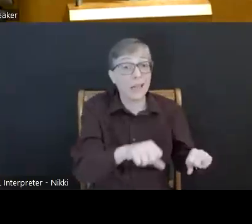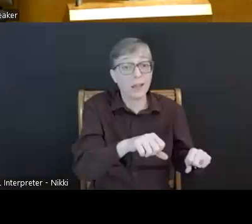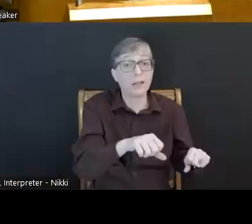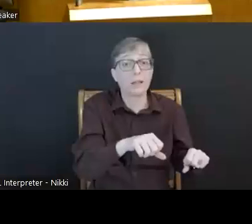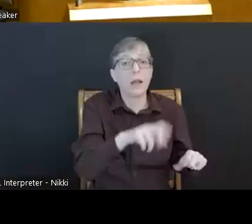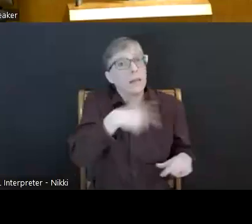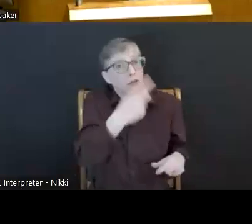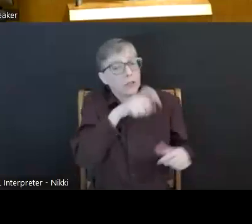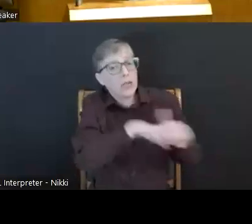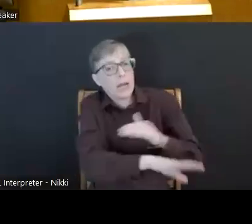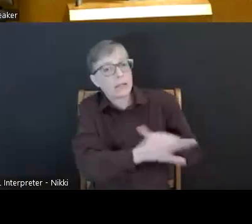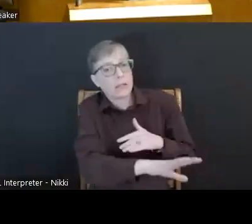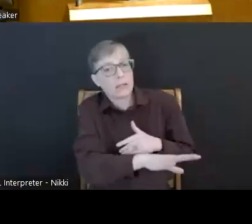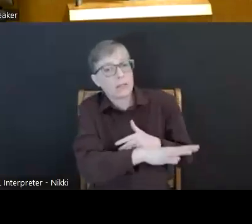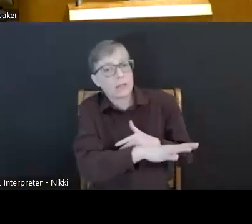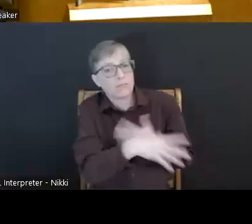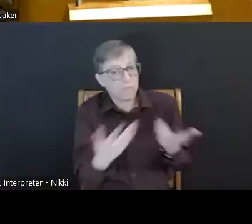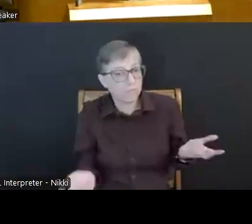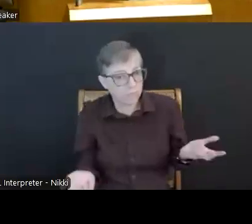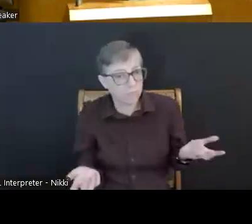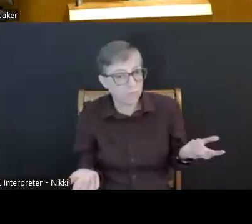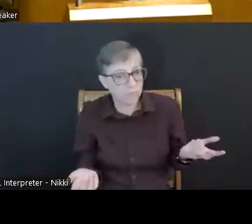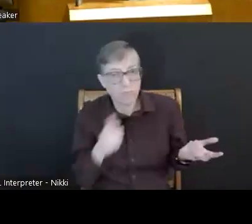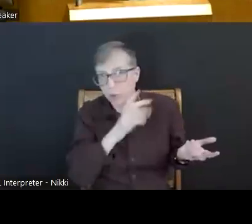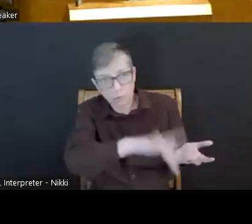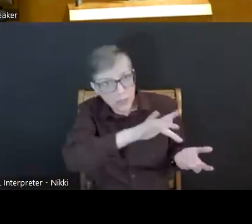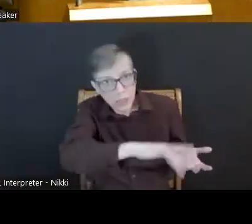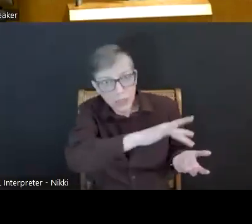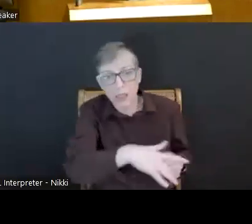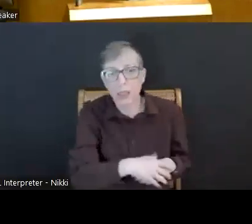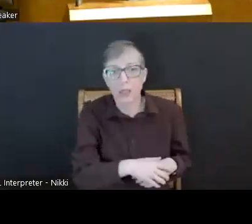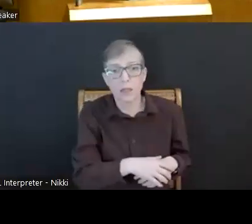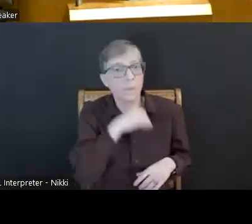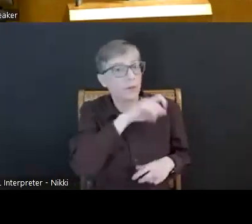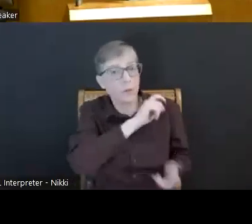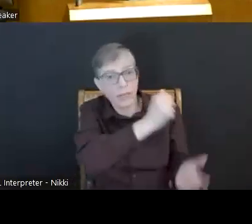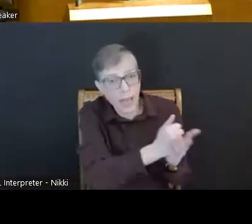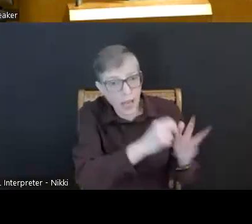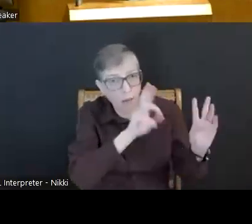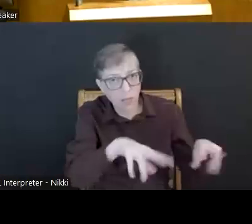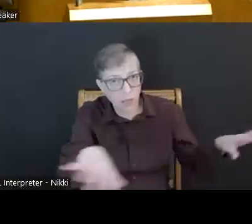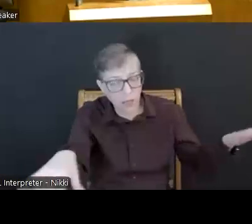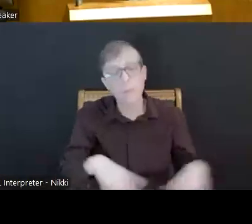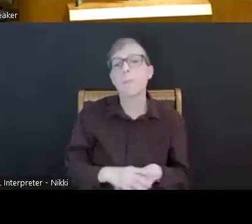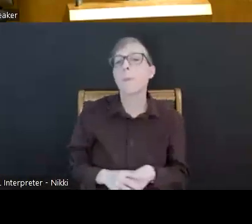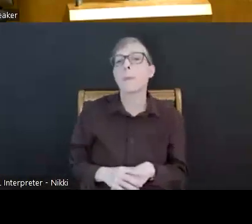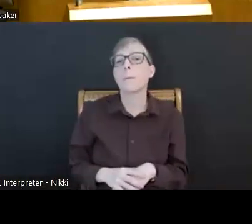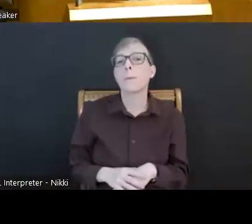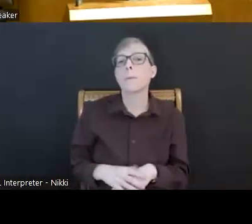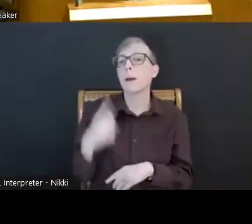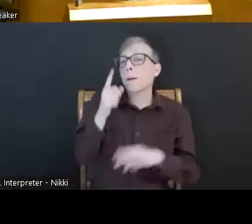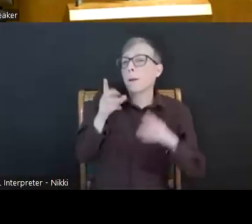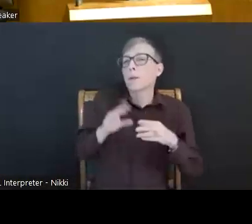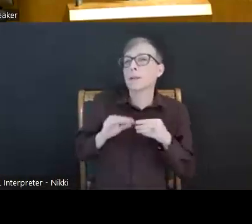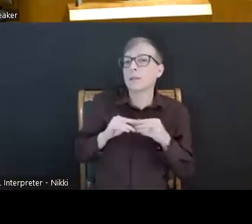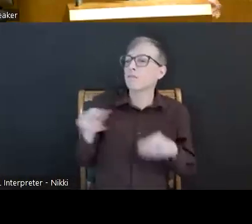that this one woman was saying how what she noticed is everybody would sit around in these groups at these NFB meetings and talk about how